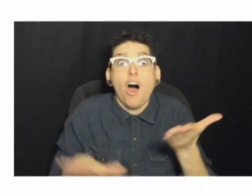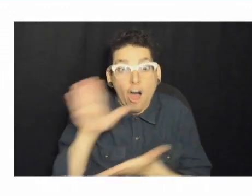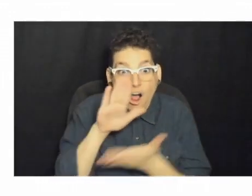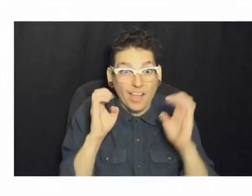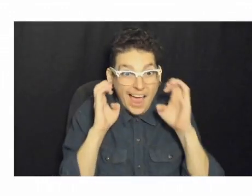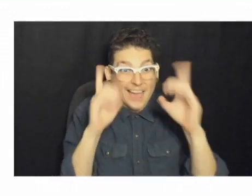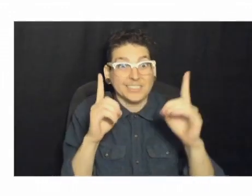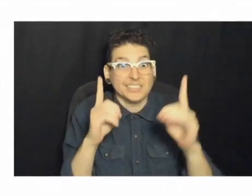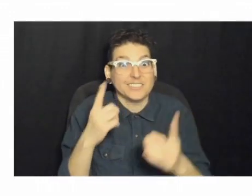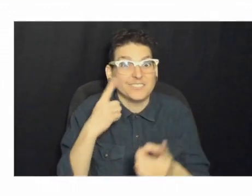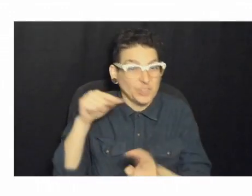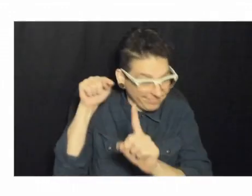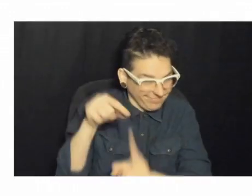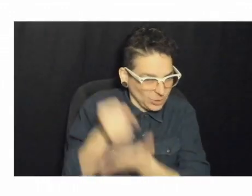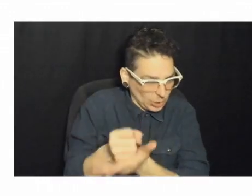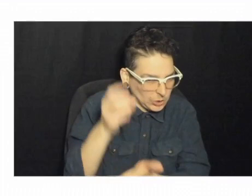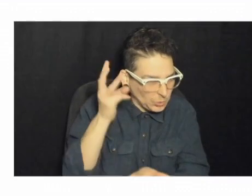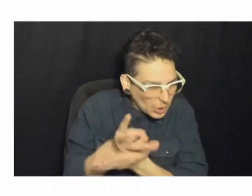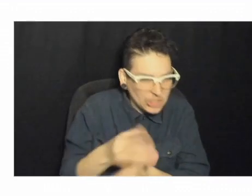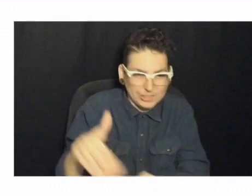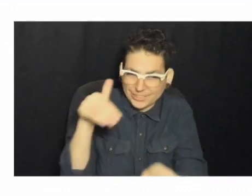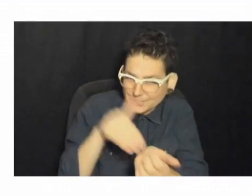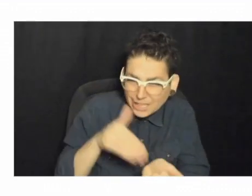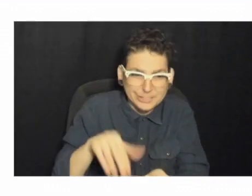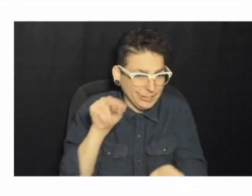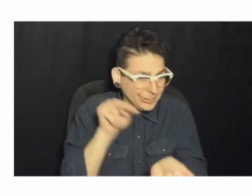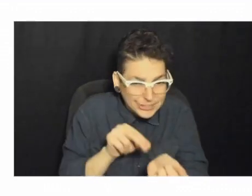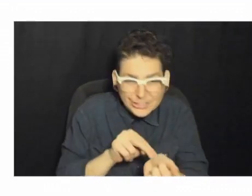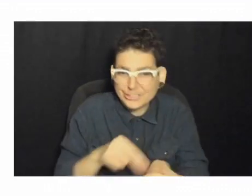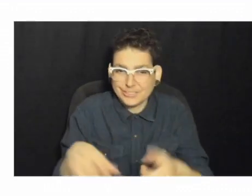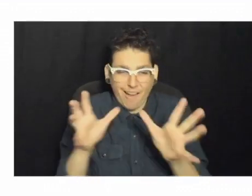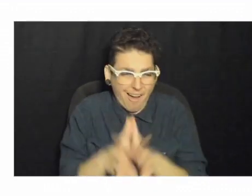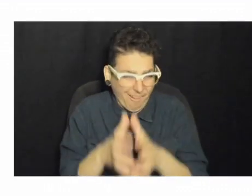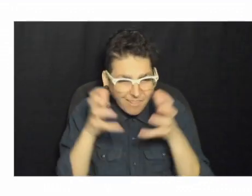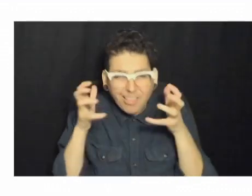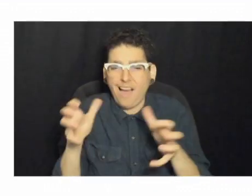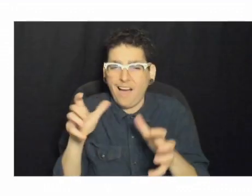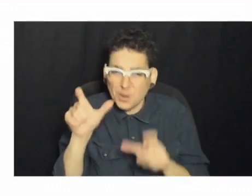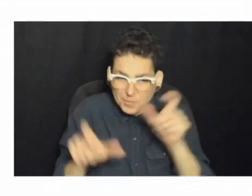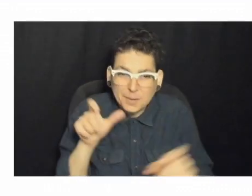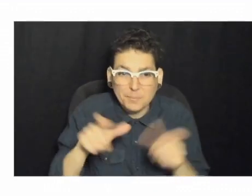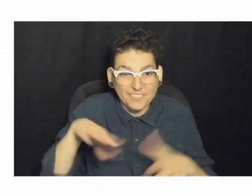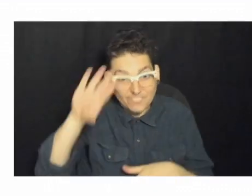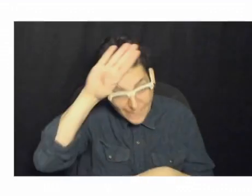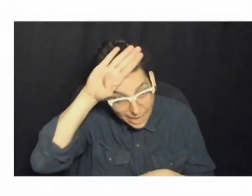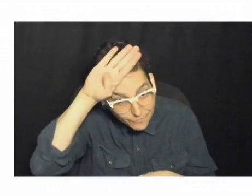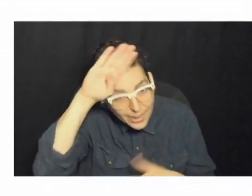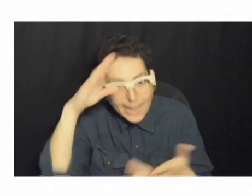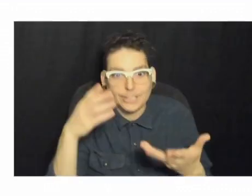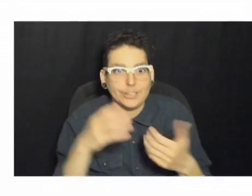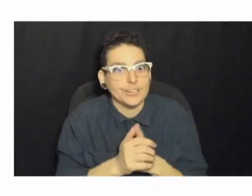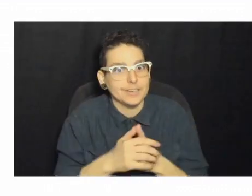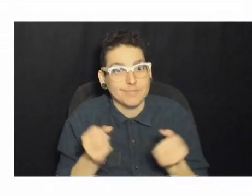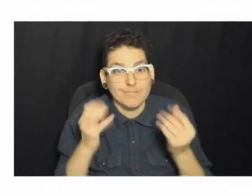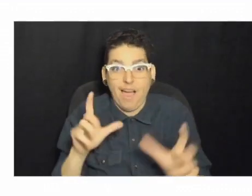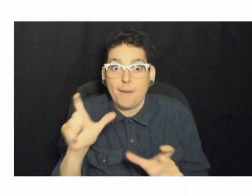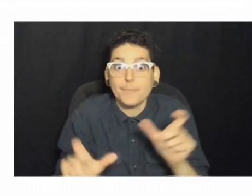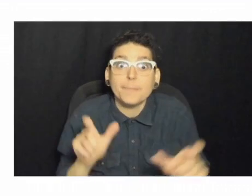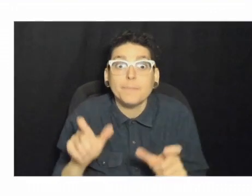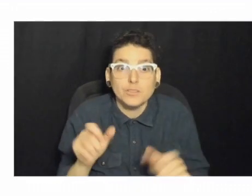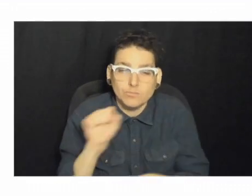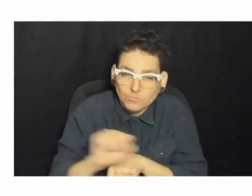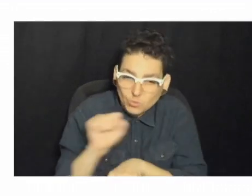nurses, lots of people, firefighters, lots of people who are working in these spaces in very different ways. How